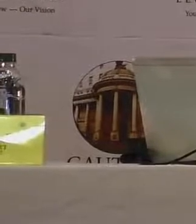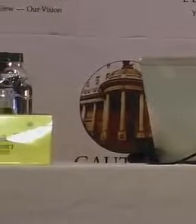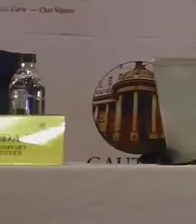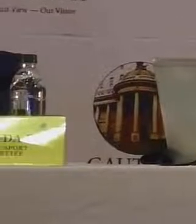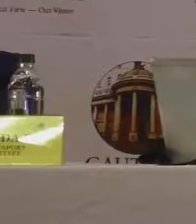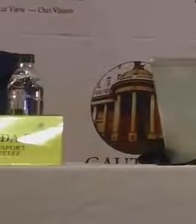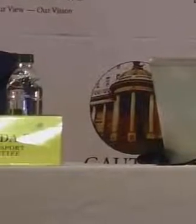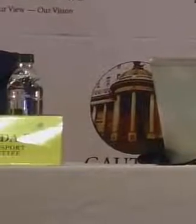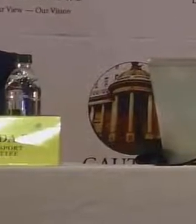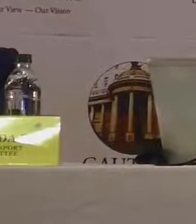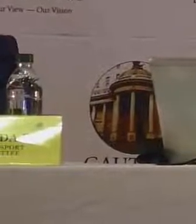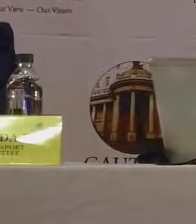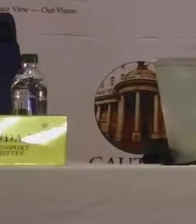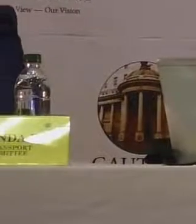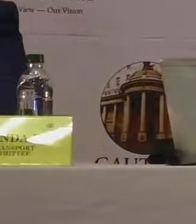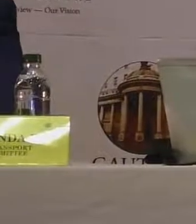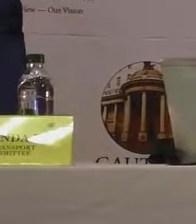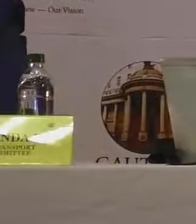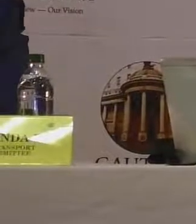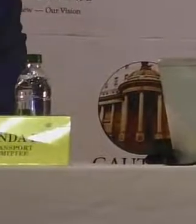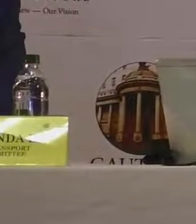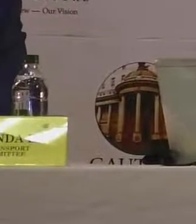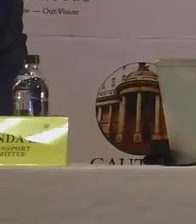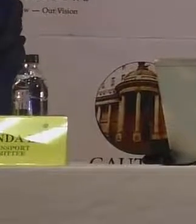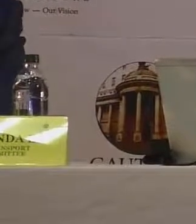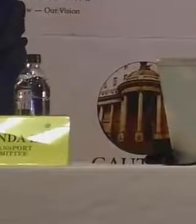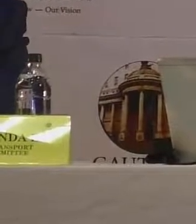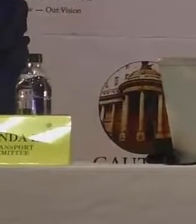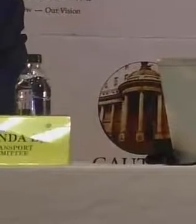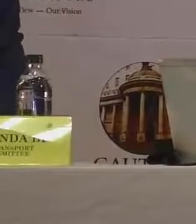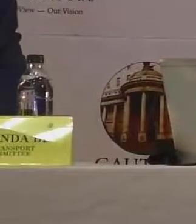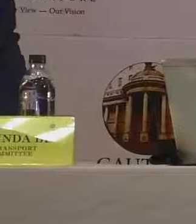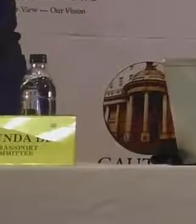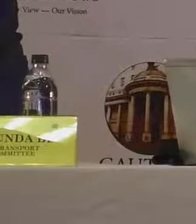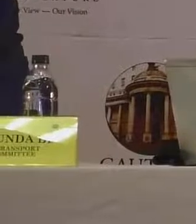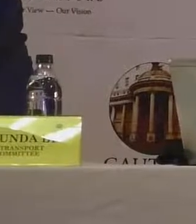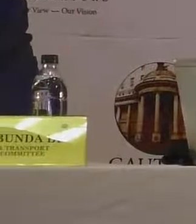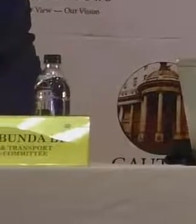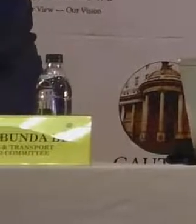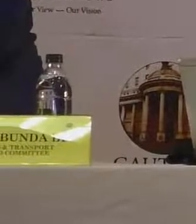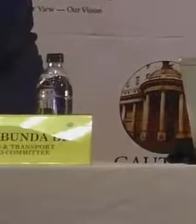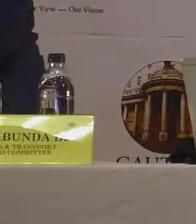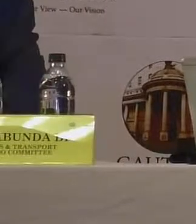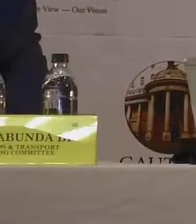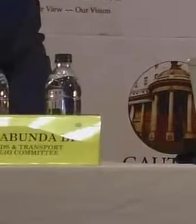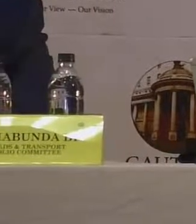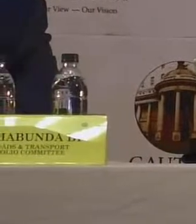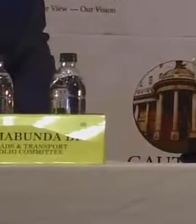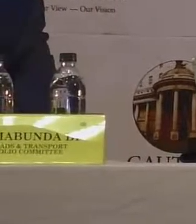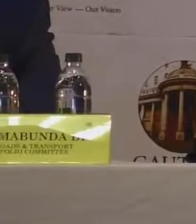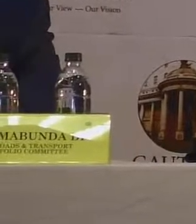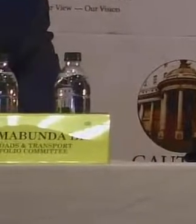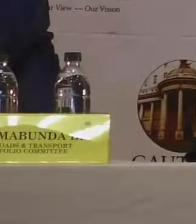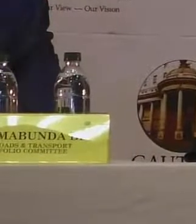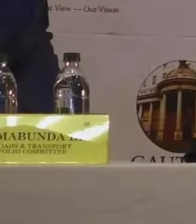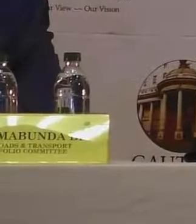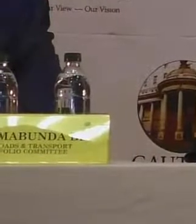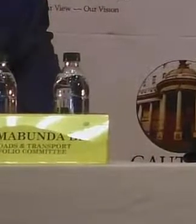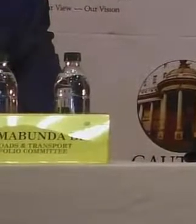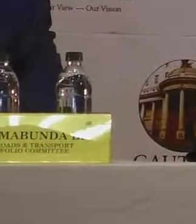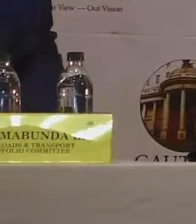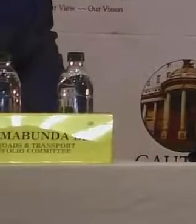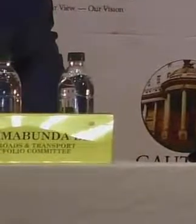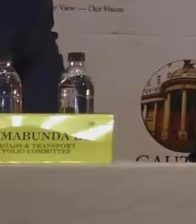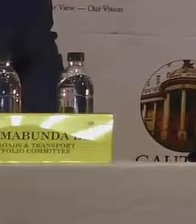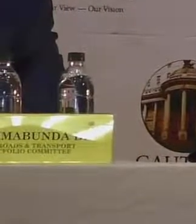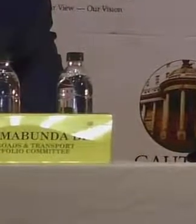any apologies that may have been received. Stembiso, if you could take us through the apologies and where we stand on